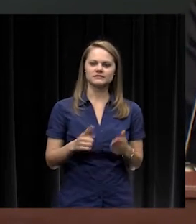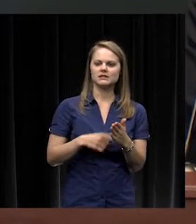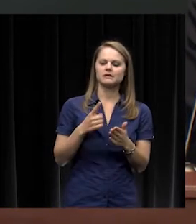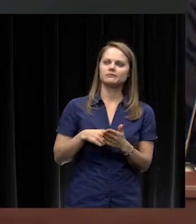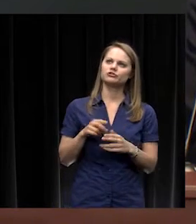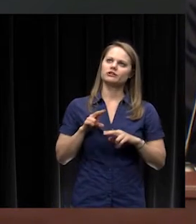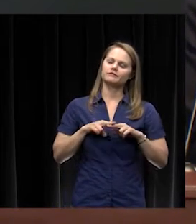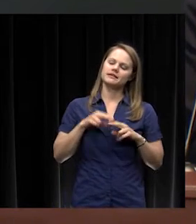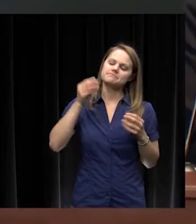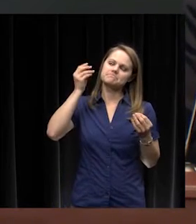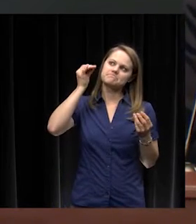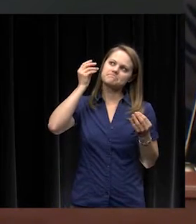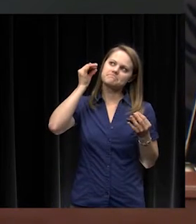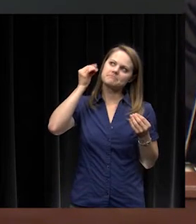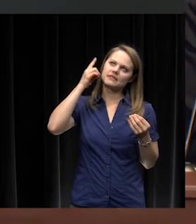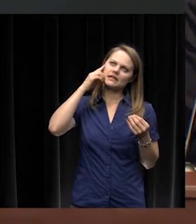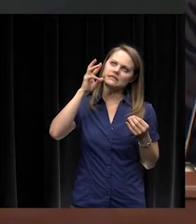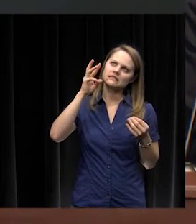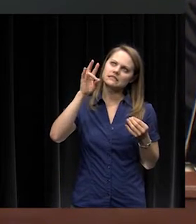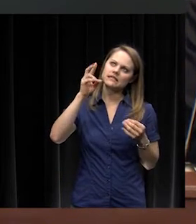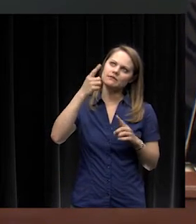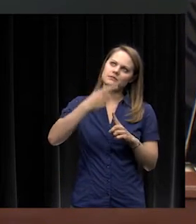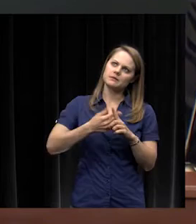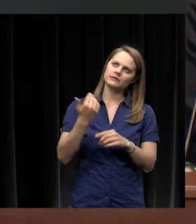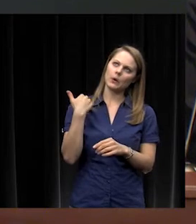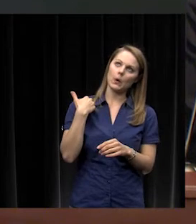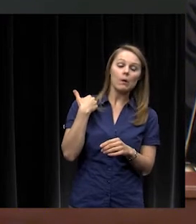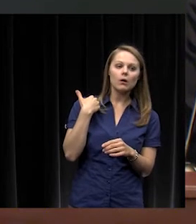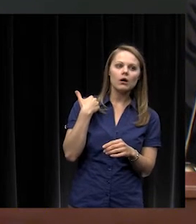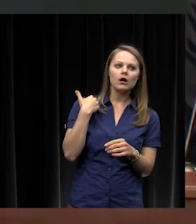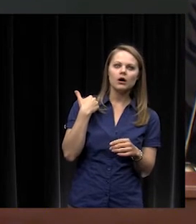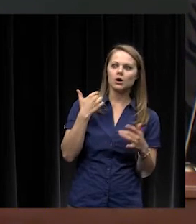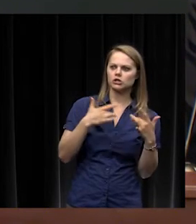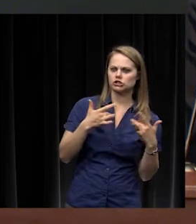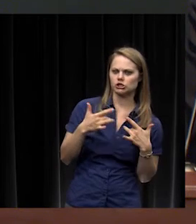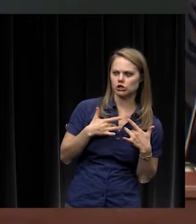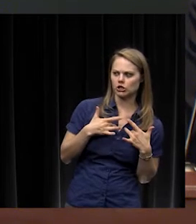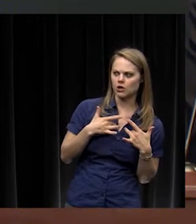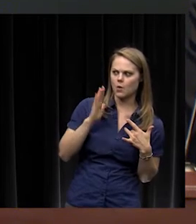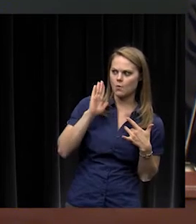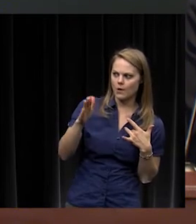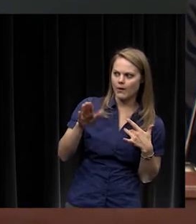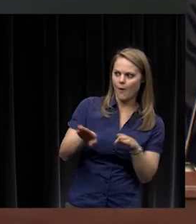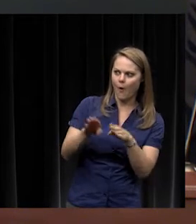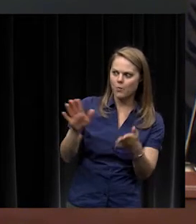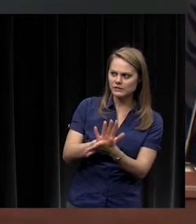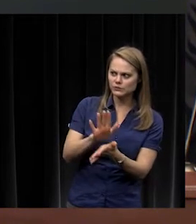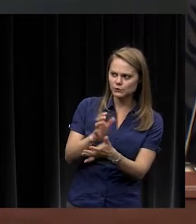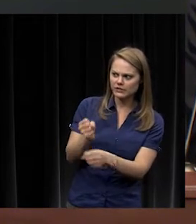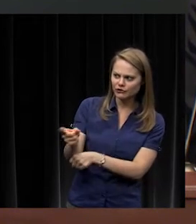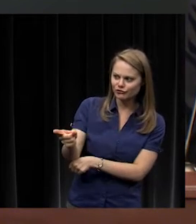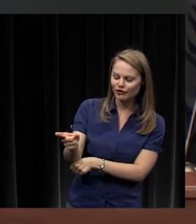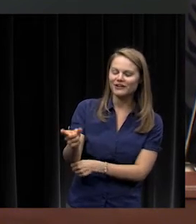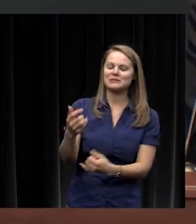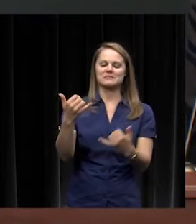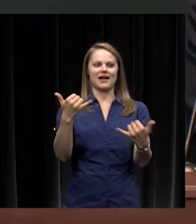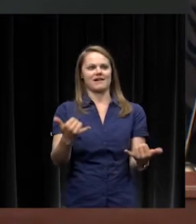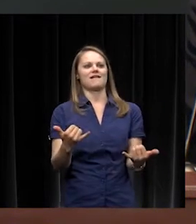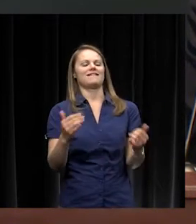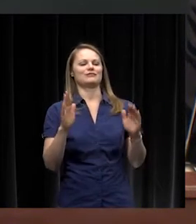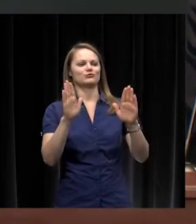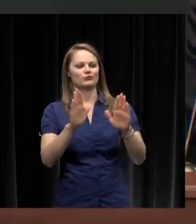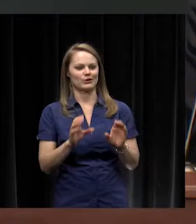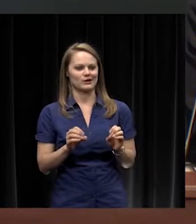know, 6-7 months ago, we were wondering if we were even going to open up school. Okay. So, again, here's a great opportunity that, you